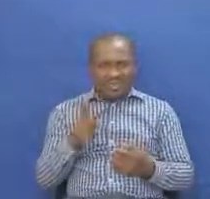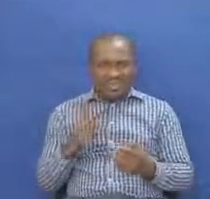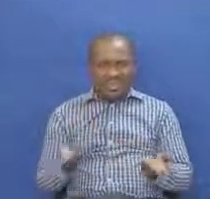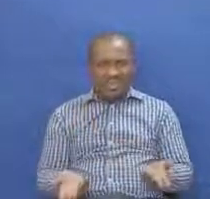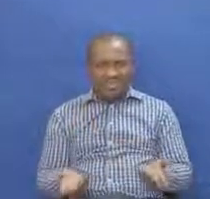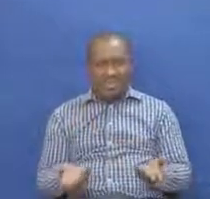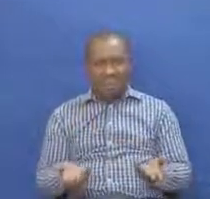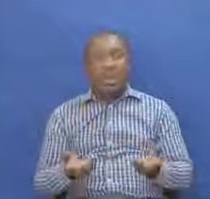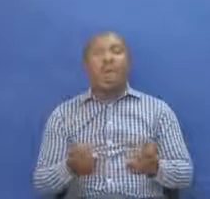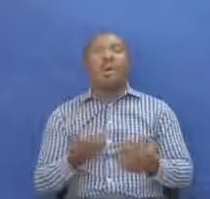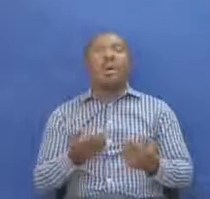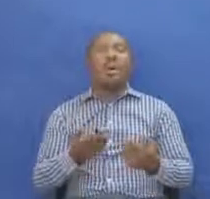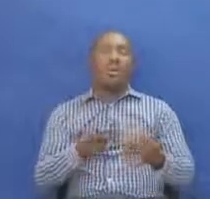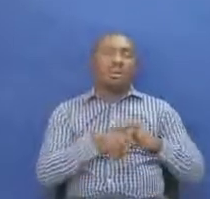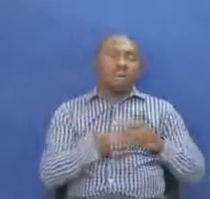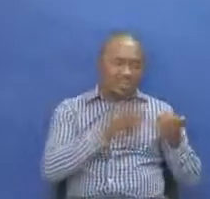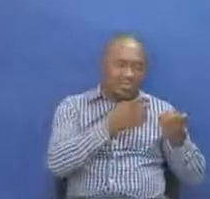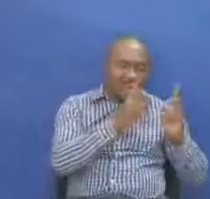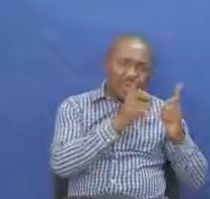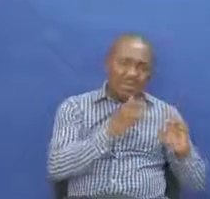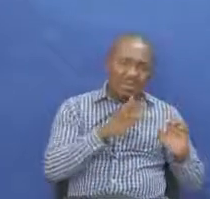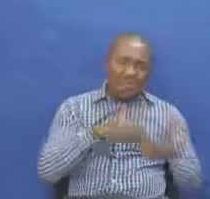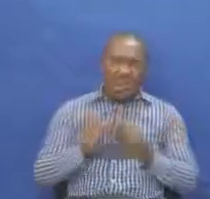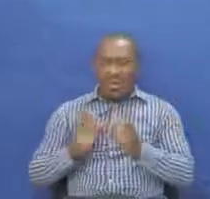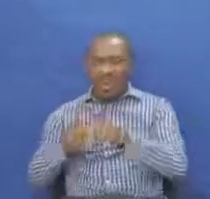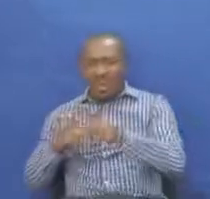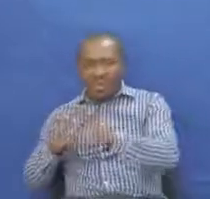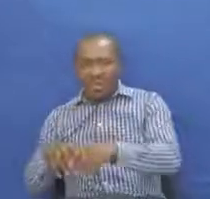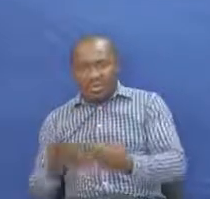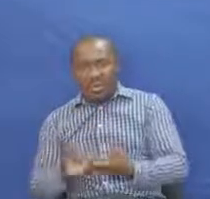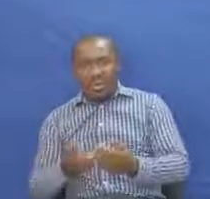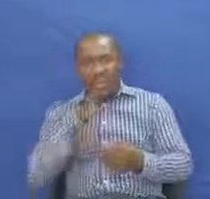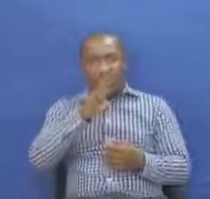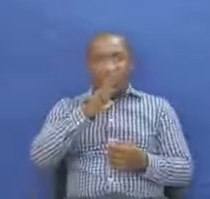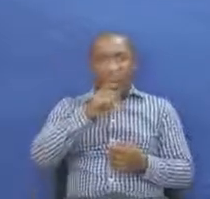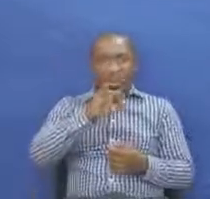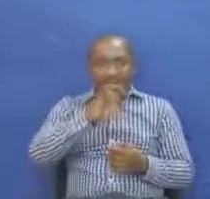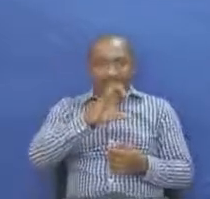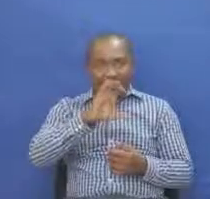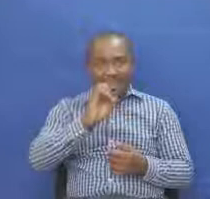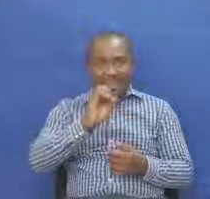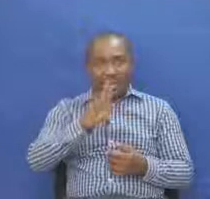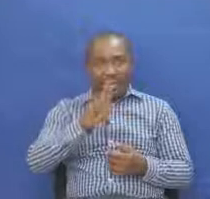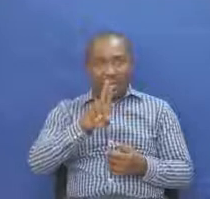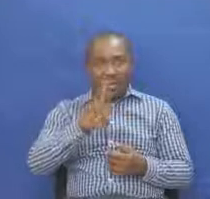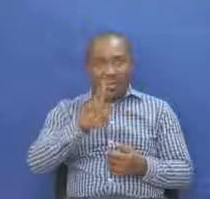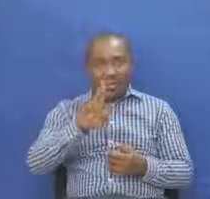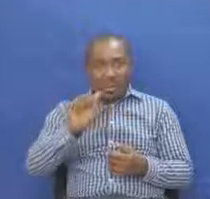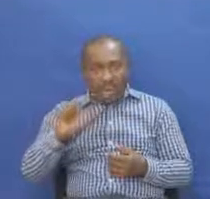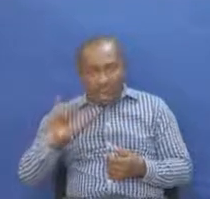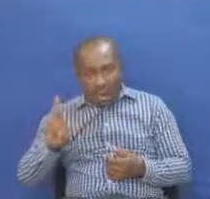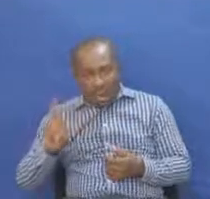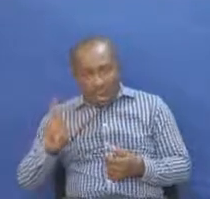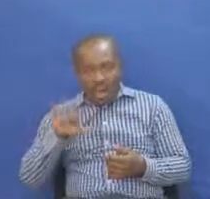organism, whether it is a plant or it's an animal, whether it is unicellular or it is a multicellular organisms, they tend to grow. So what is